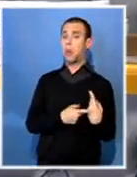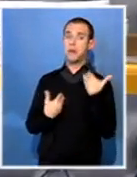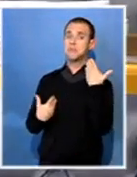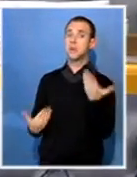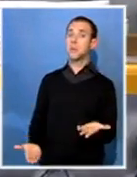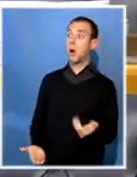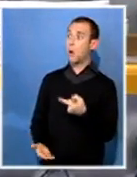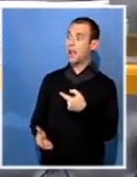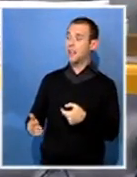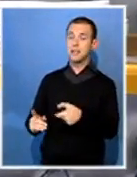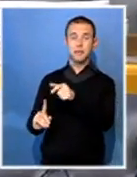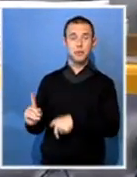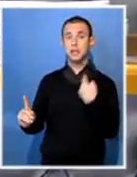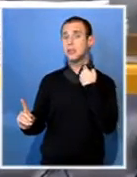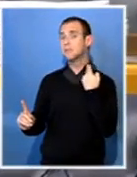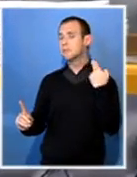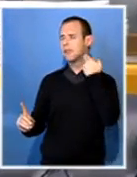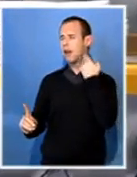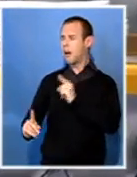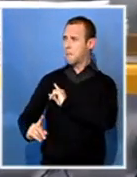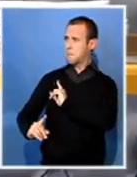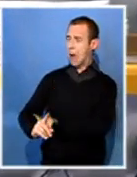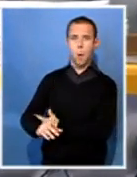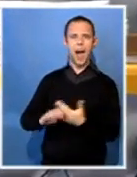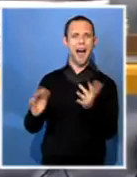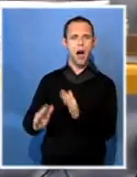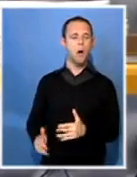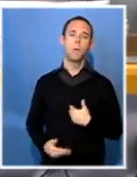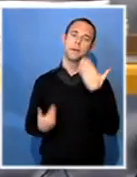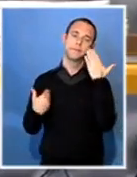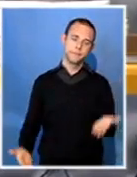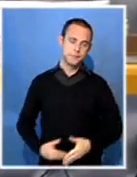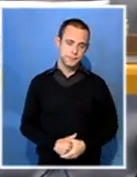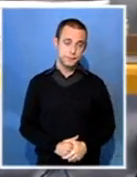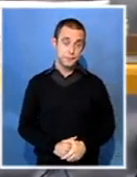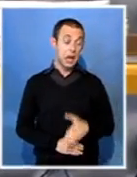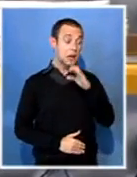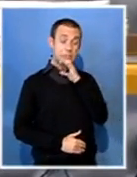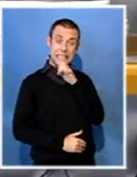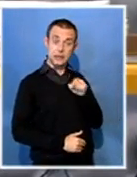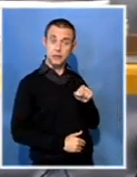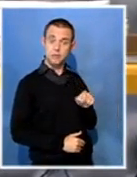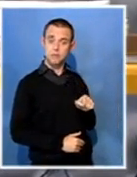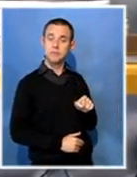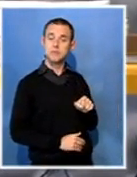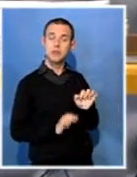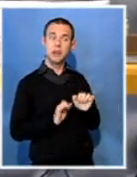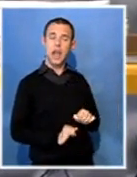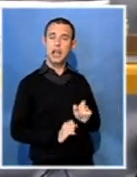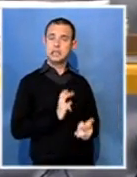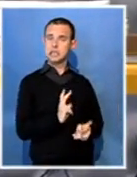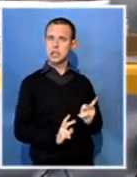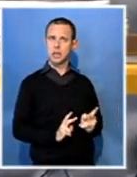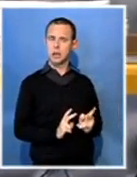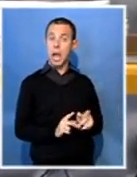The Office of the Public Protector has demonstrated that you can actually even establish the whereabouts